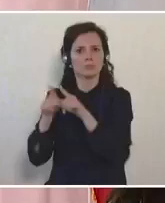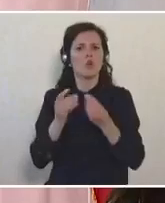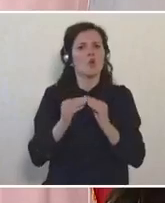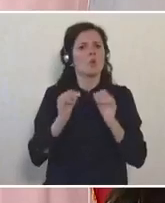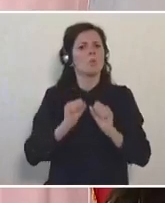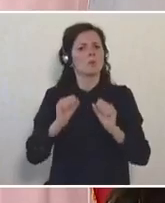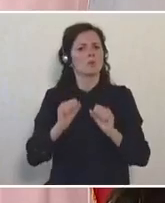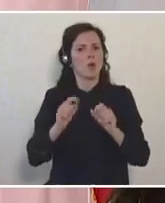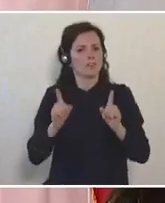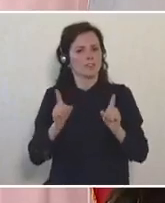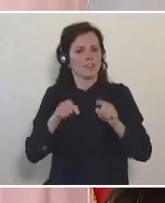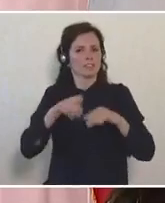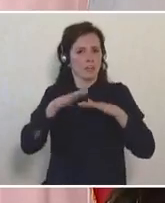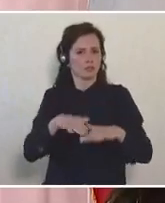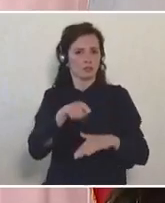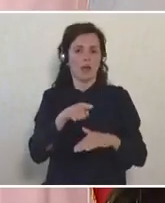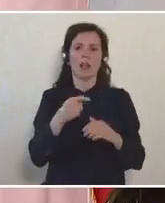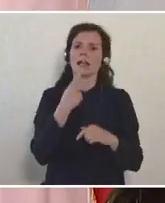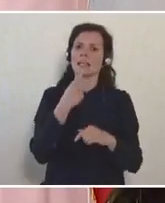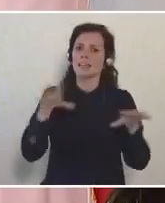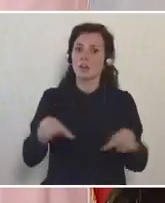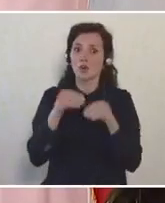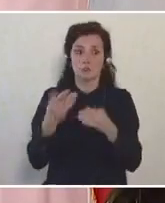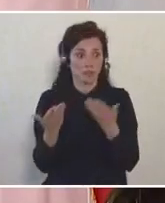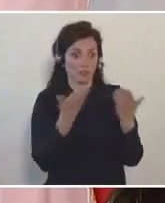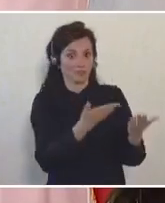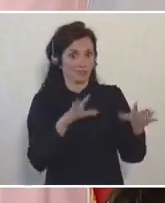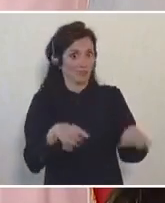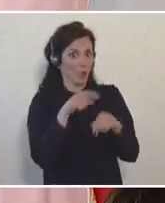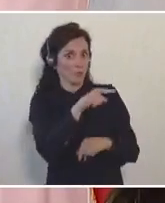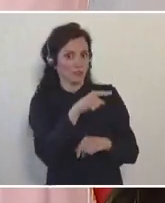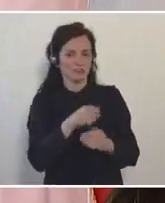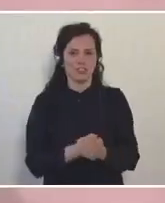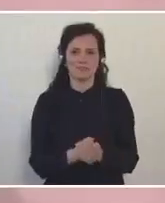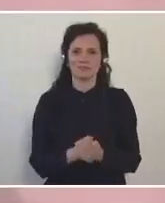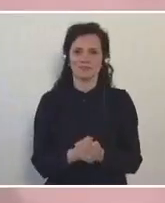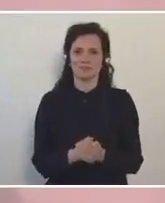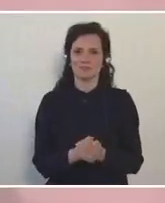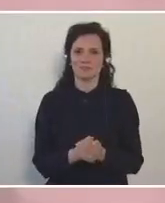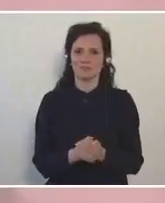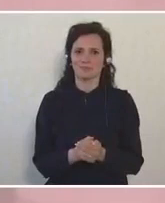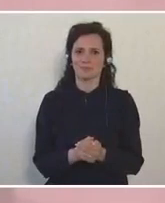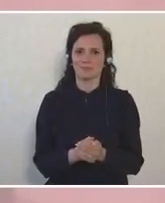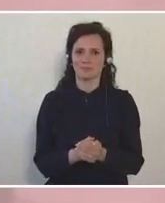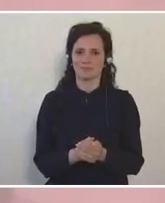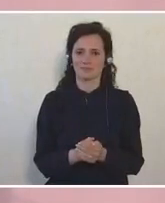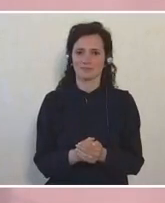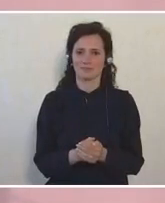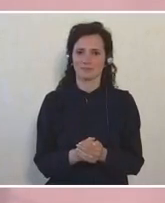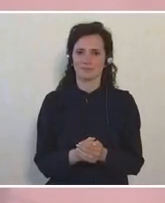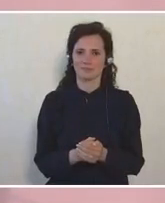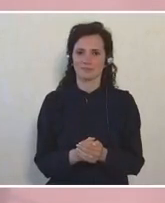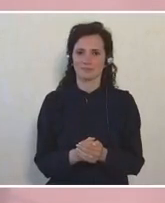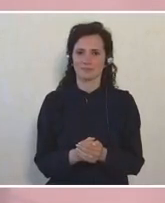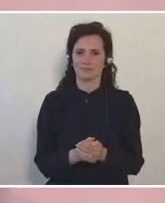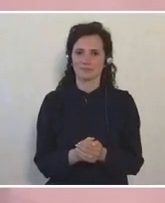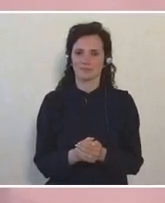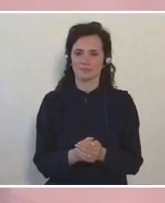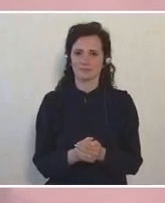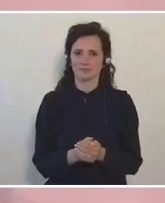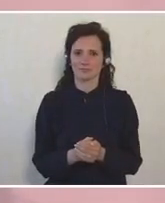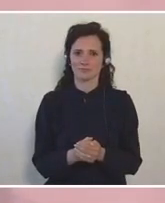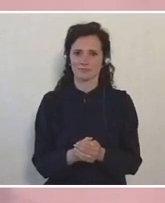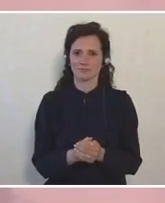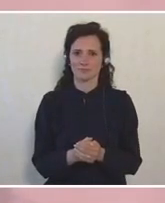prefer? Go ahead. Go ahead. Okay. Well, the sort of commitment, and I did say this at the